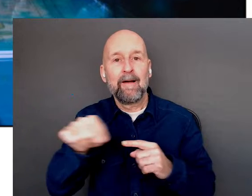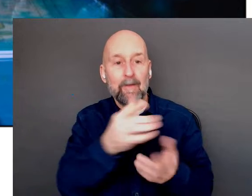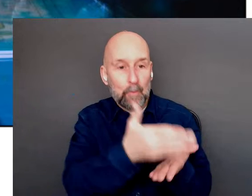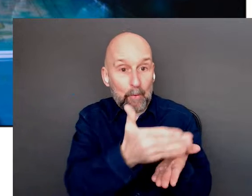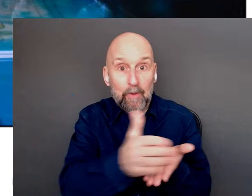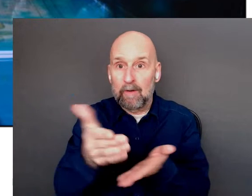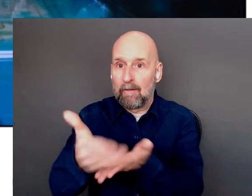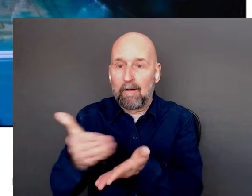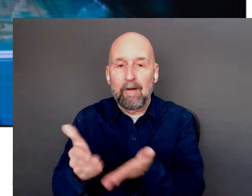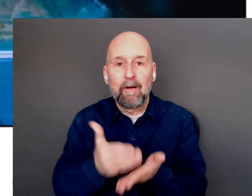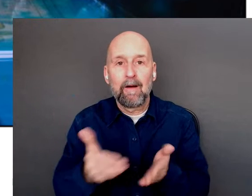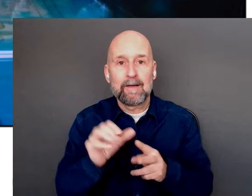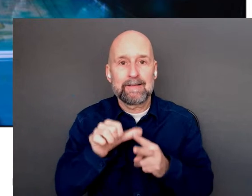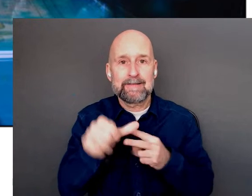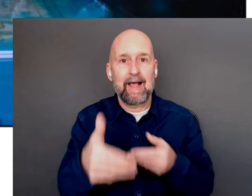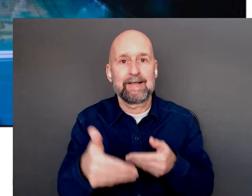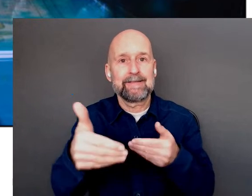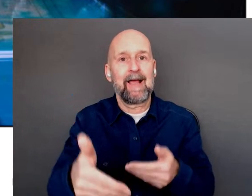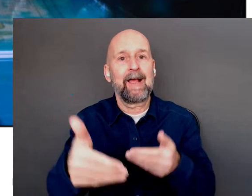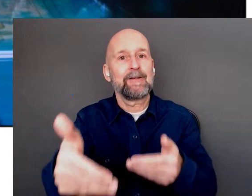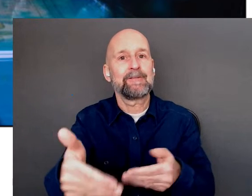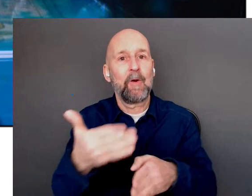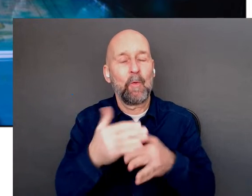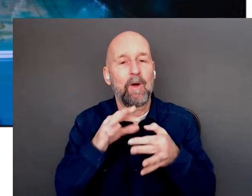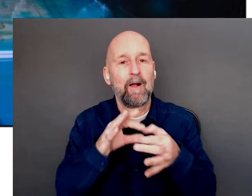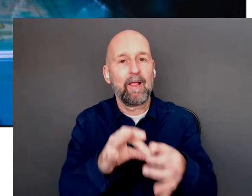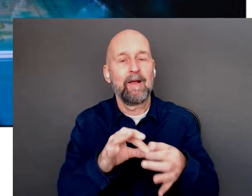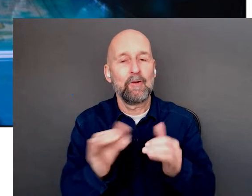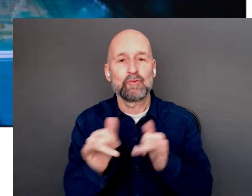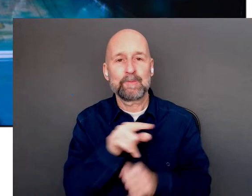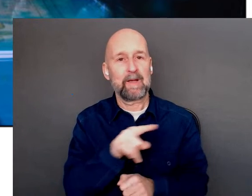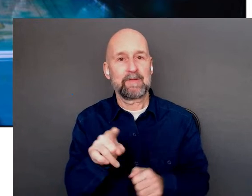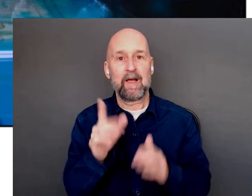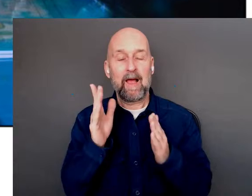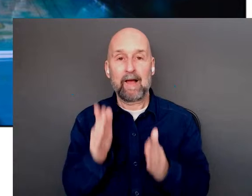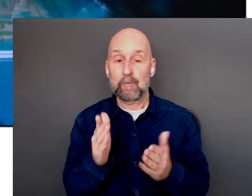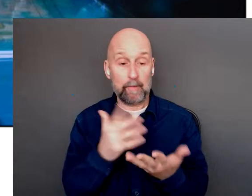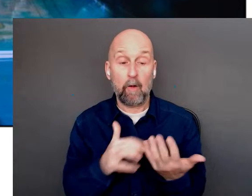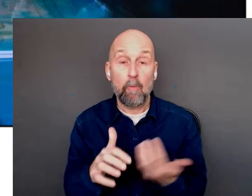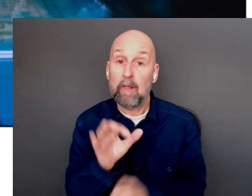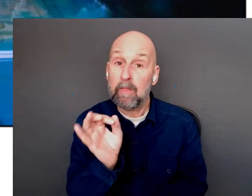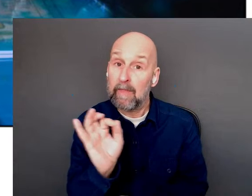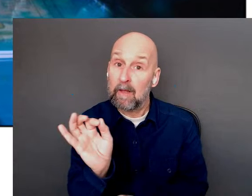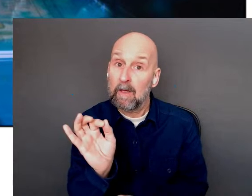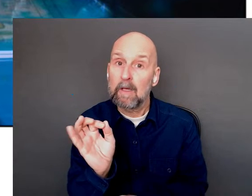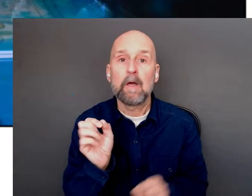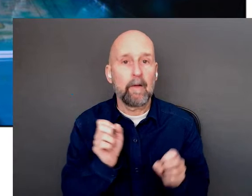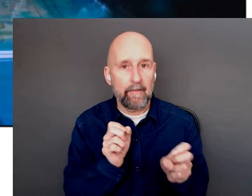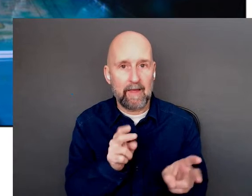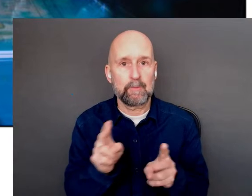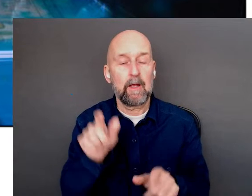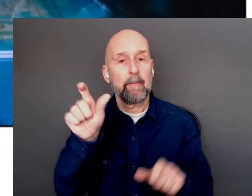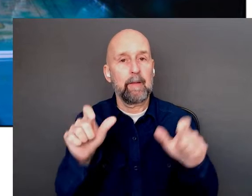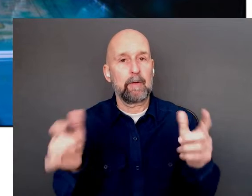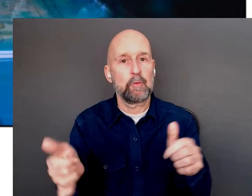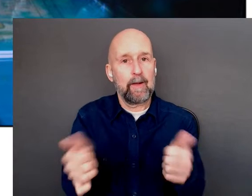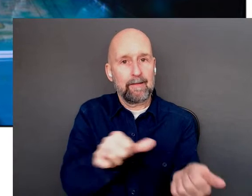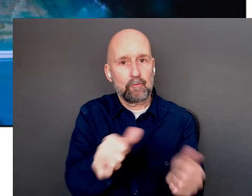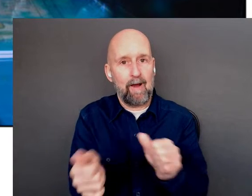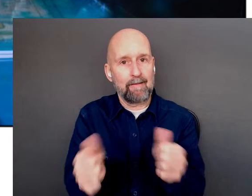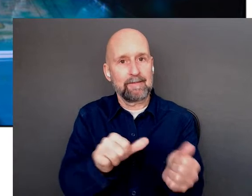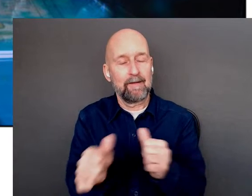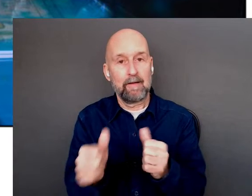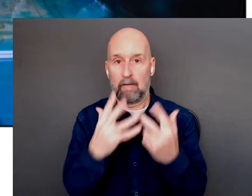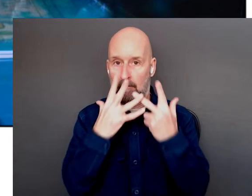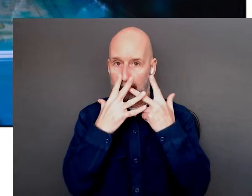second stage. So sometimes it doesn't need to be super complicated, but you can find ways for people that doesn't know each other to